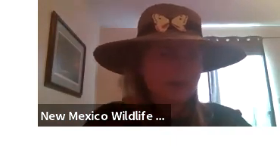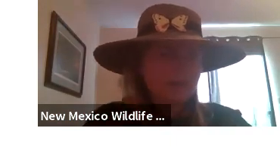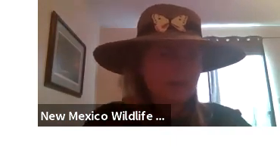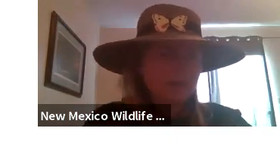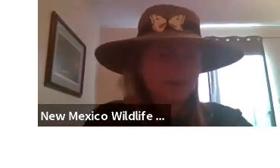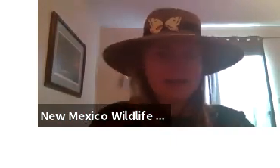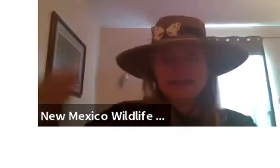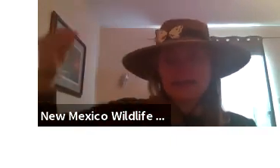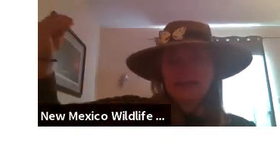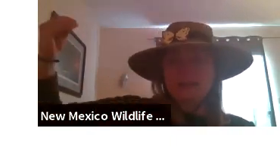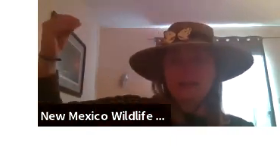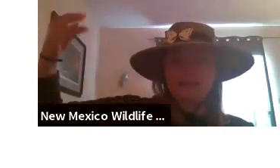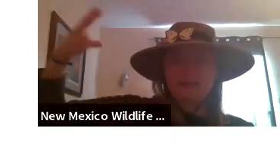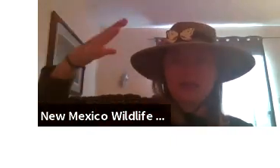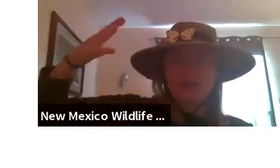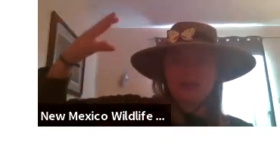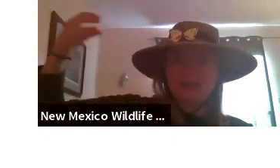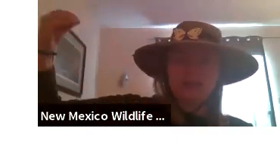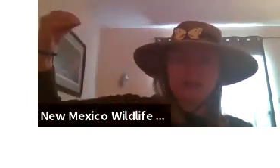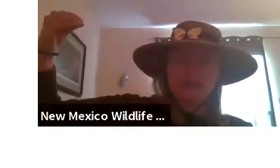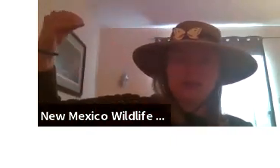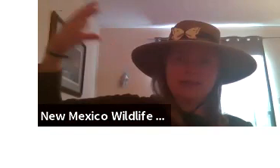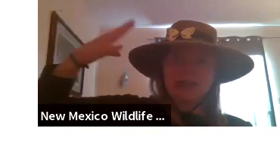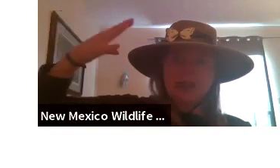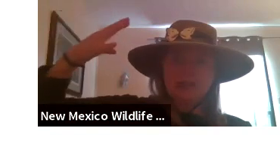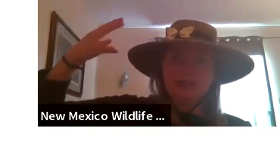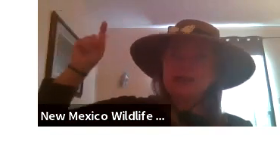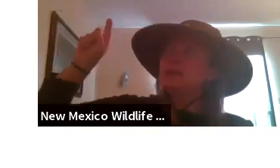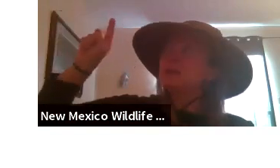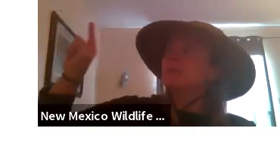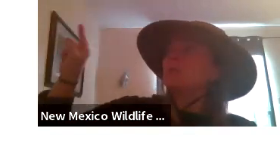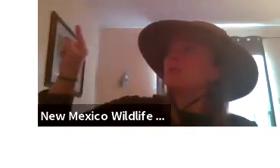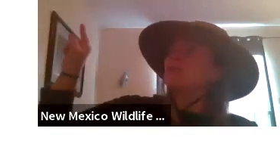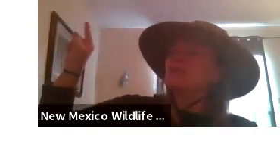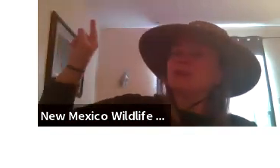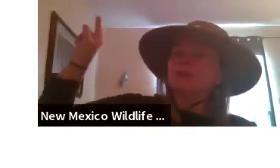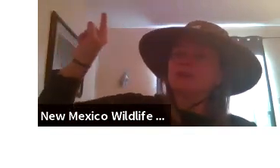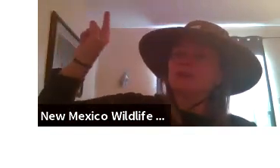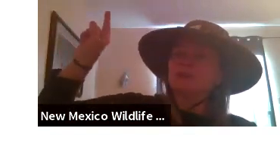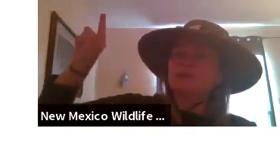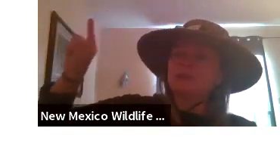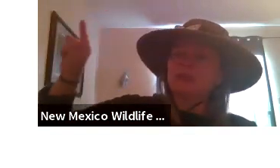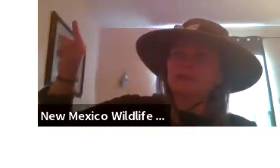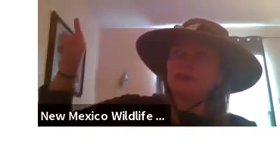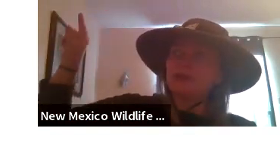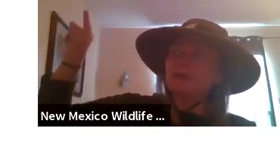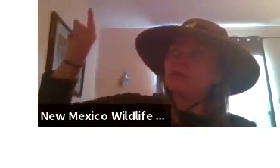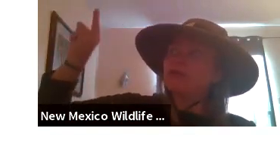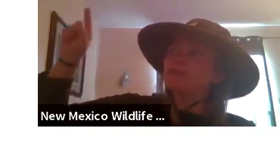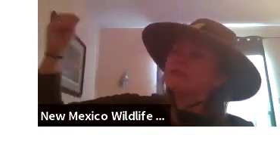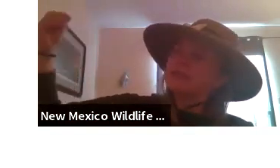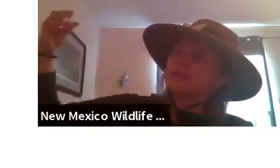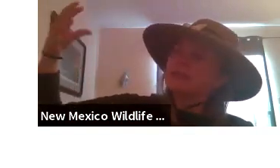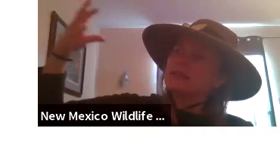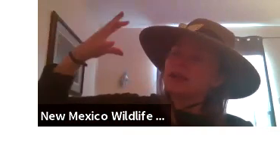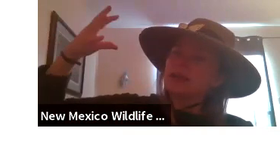sun? It's like this, sun, sun. Some people will draw a circle with their finger